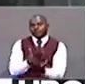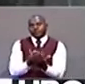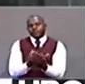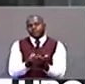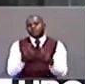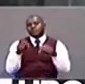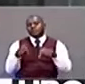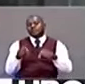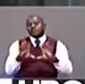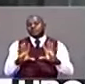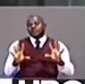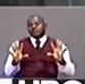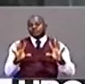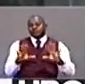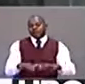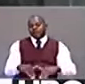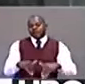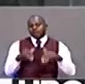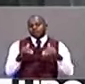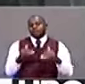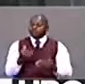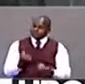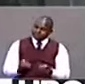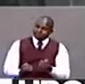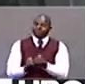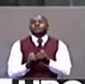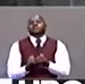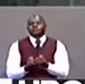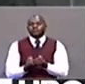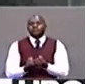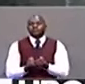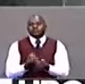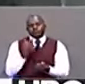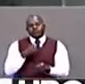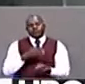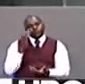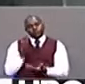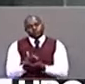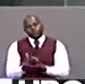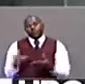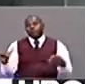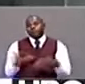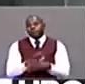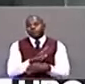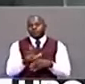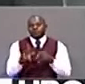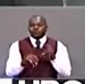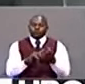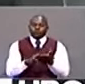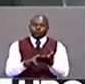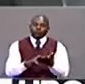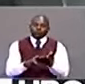this Parliament to support us to ensure that we end this business of people using